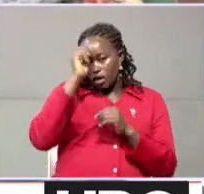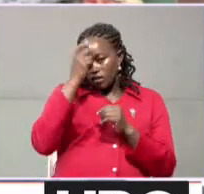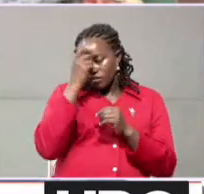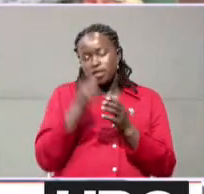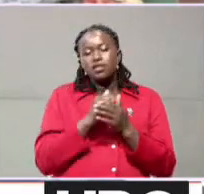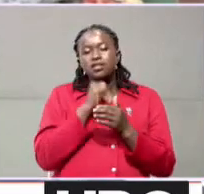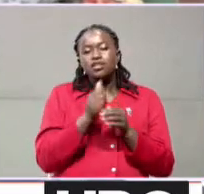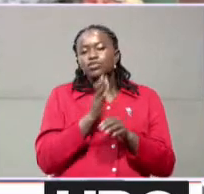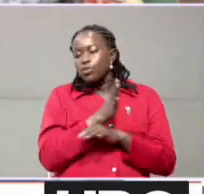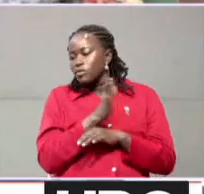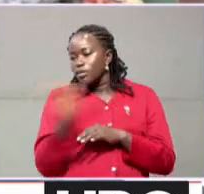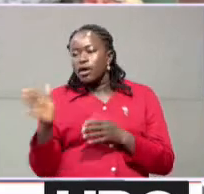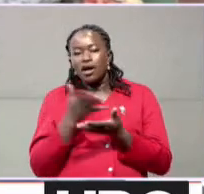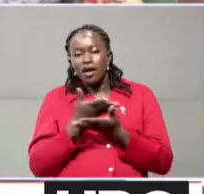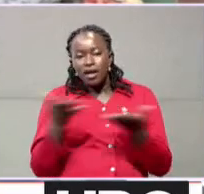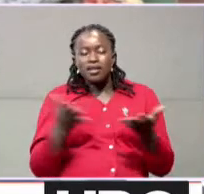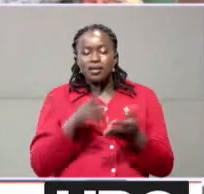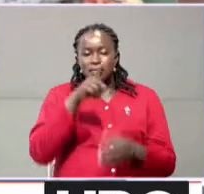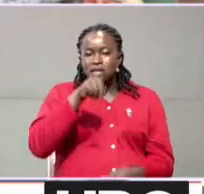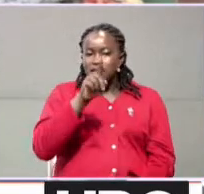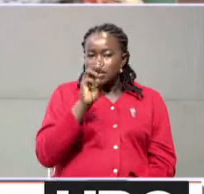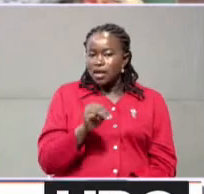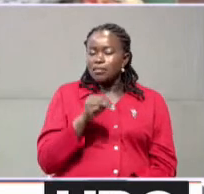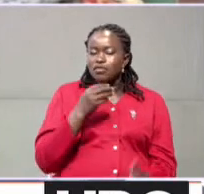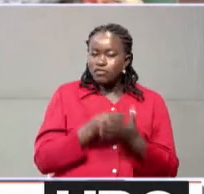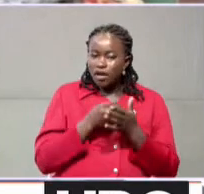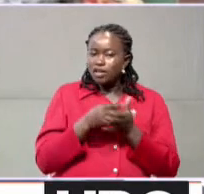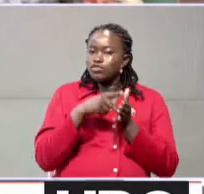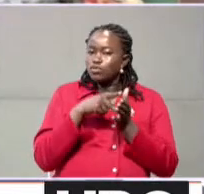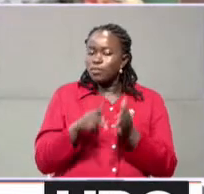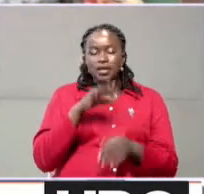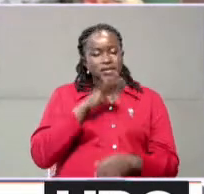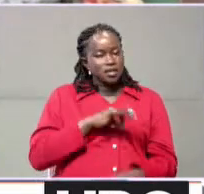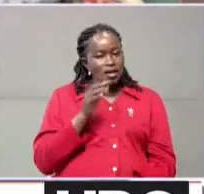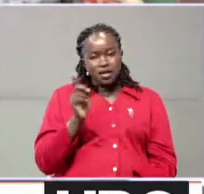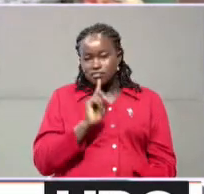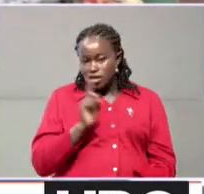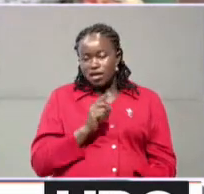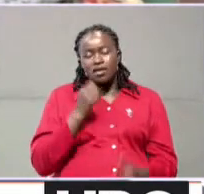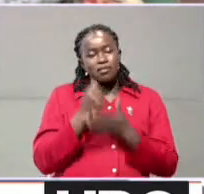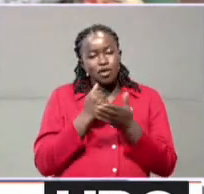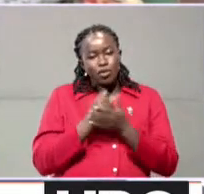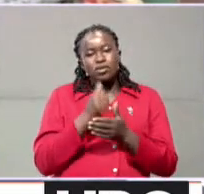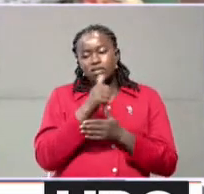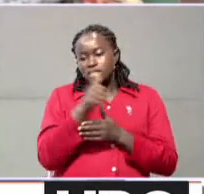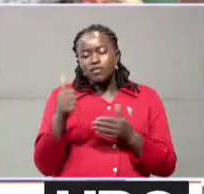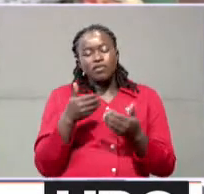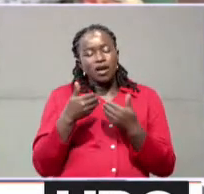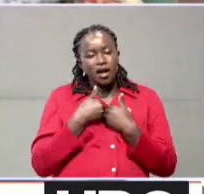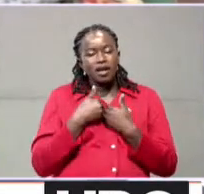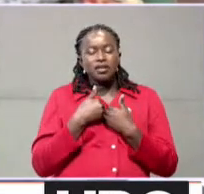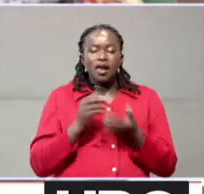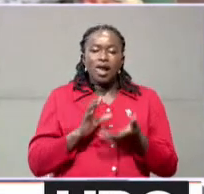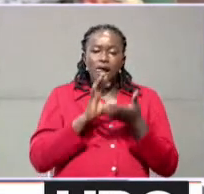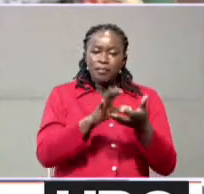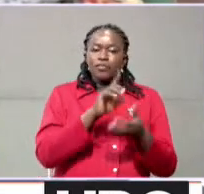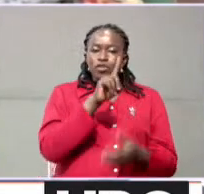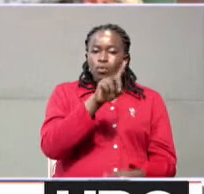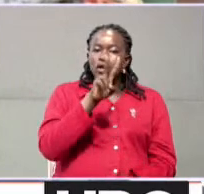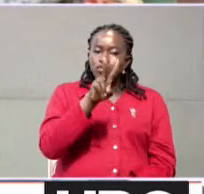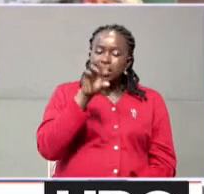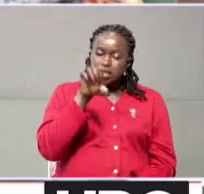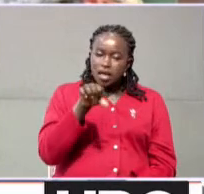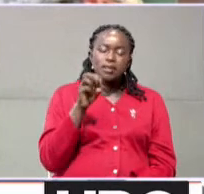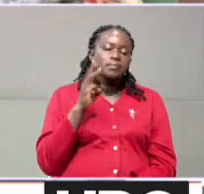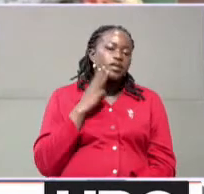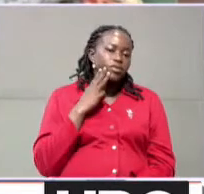not divert any of the pdm funds for payment of salaries since they had an allocation of 129